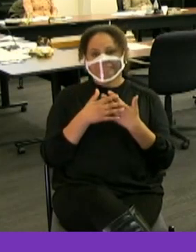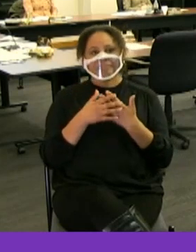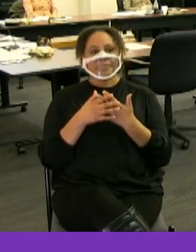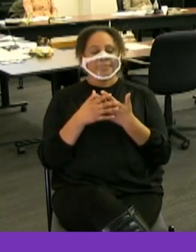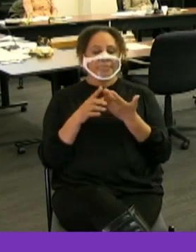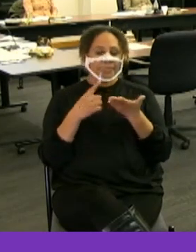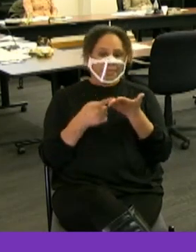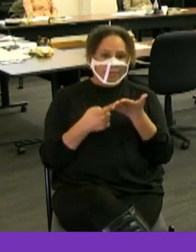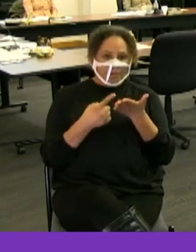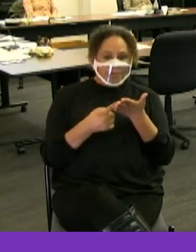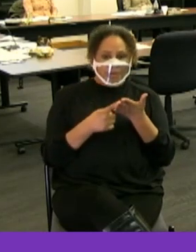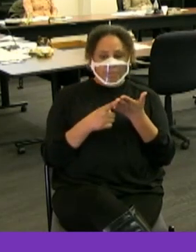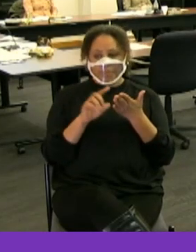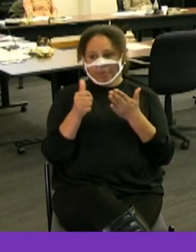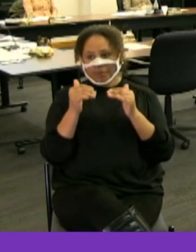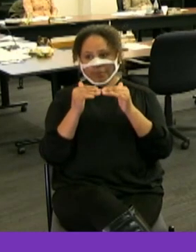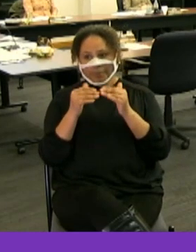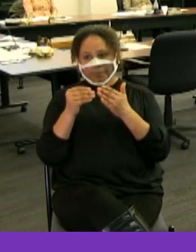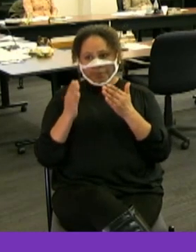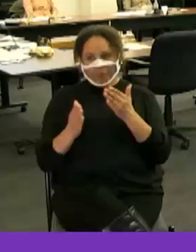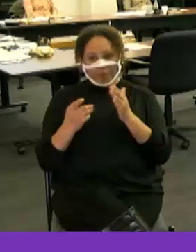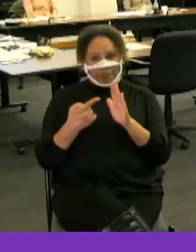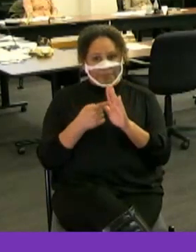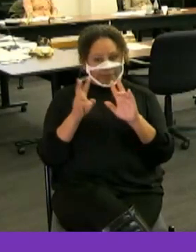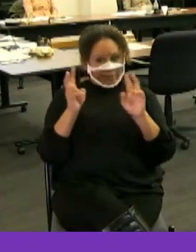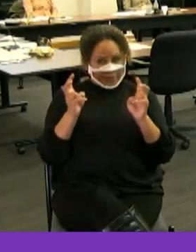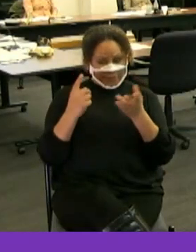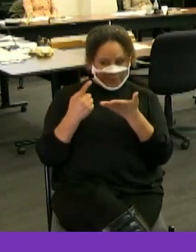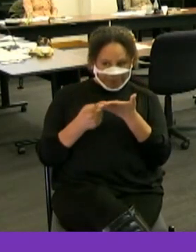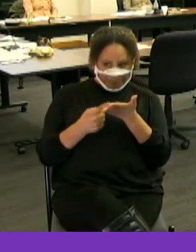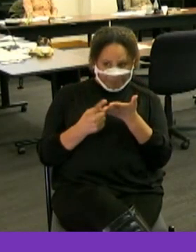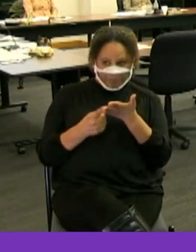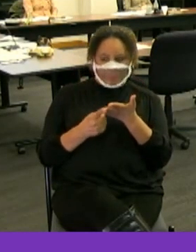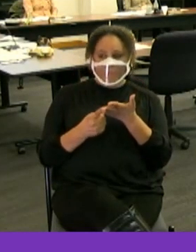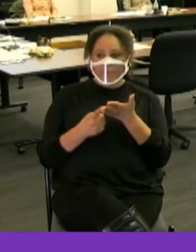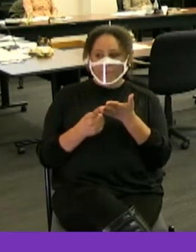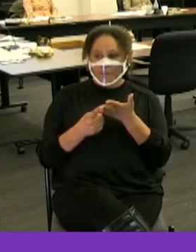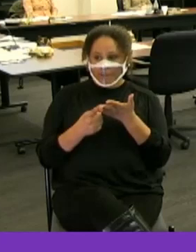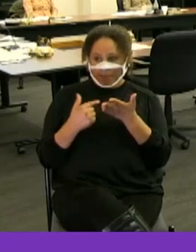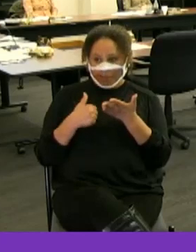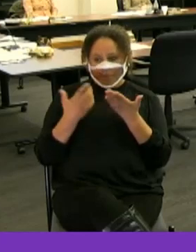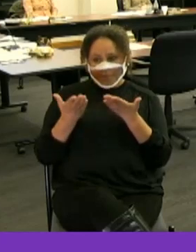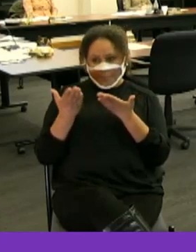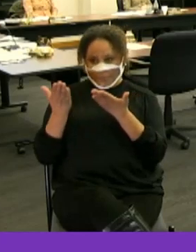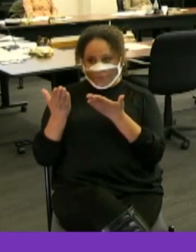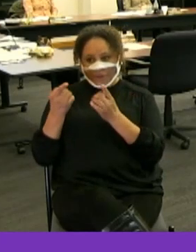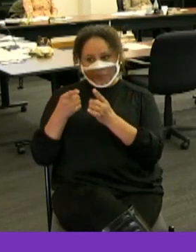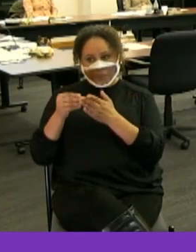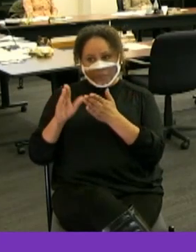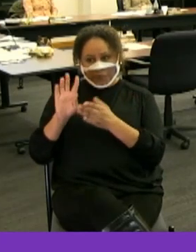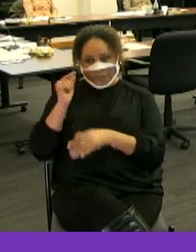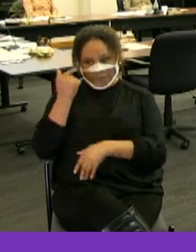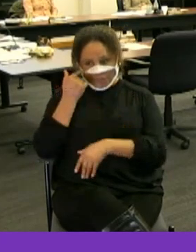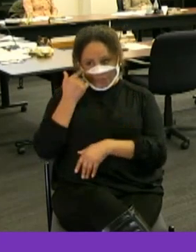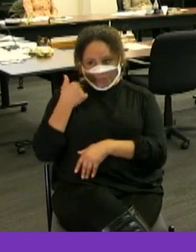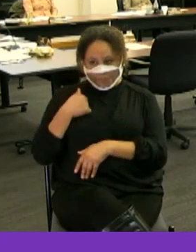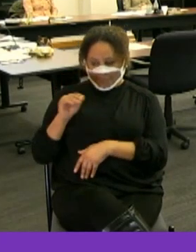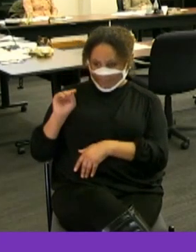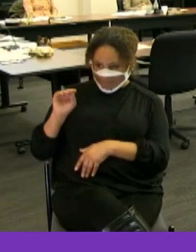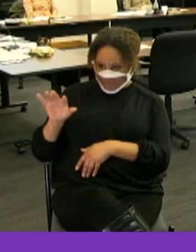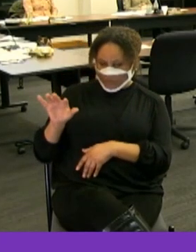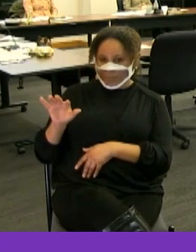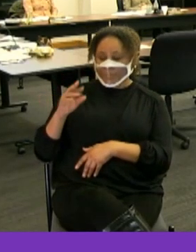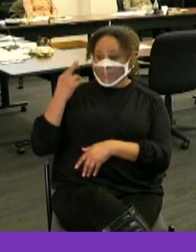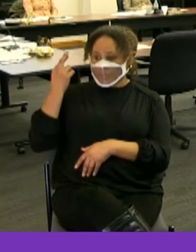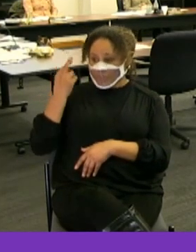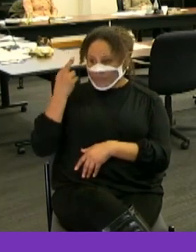talking with fellow students on this topic, I brought this back to student government, and I told them